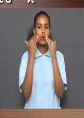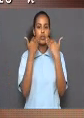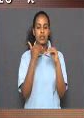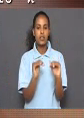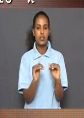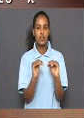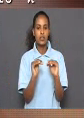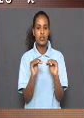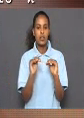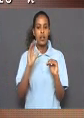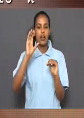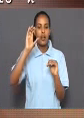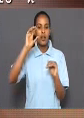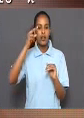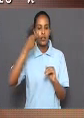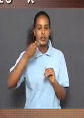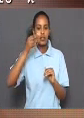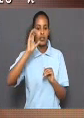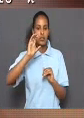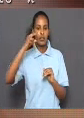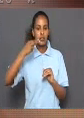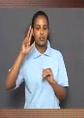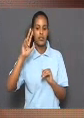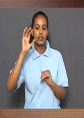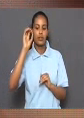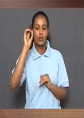equilibrium concentration of acetic acid.